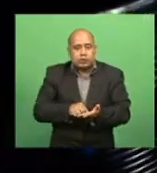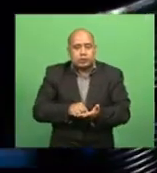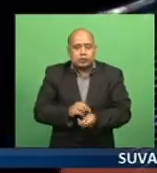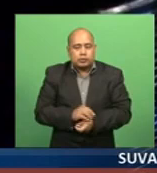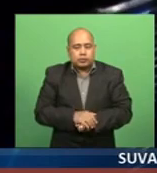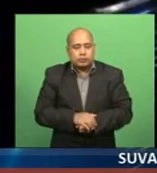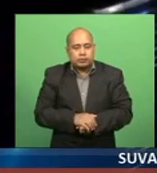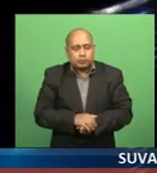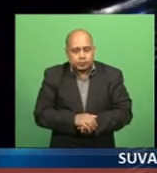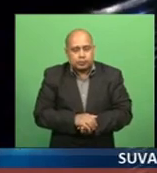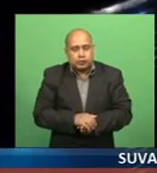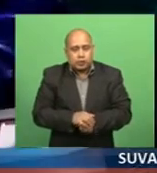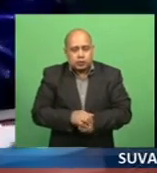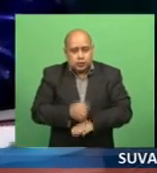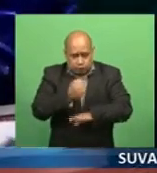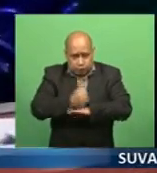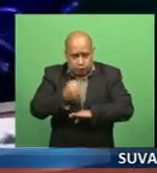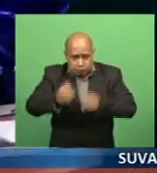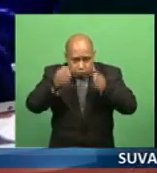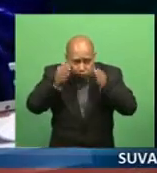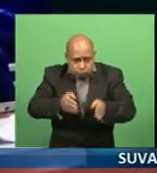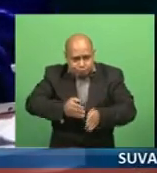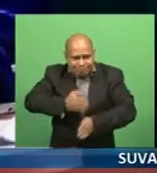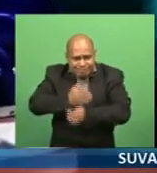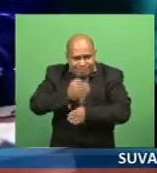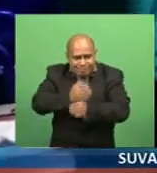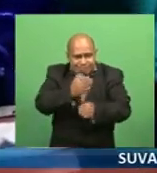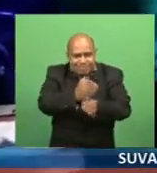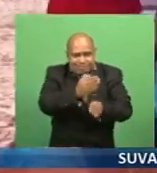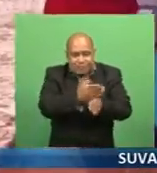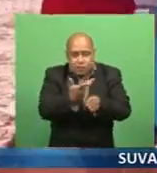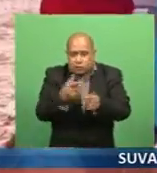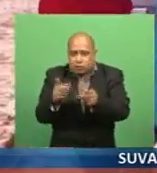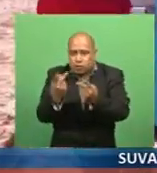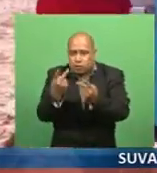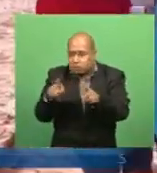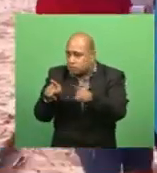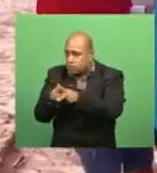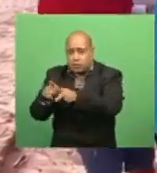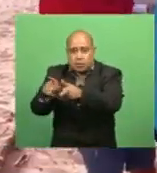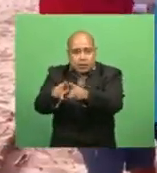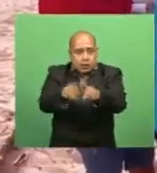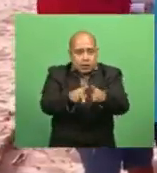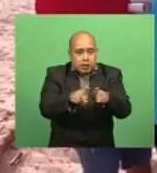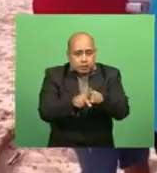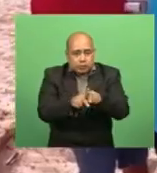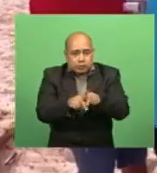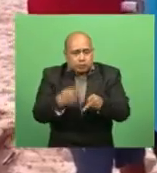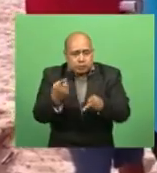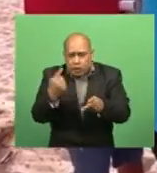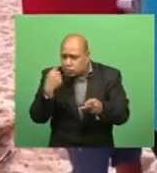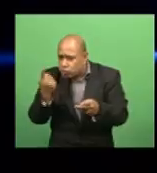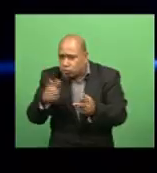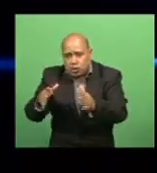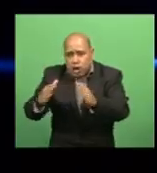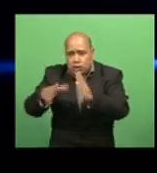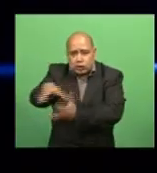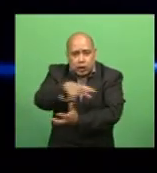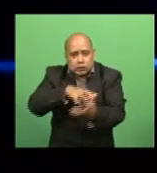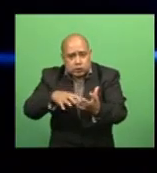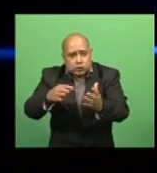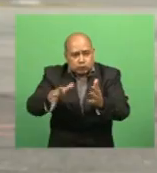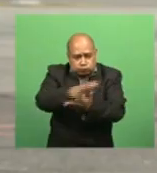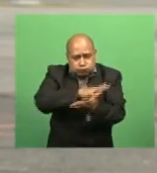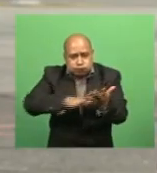government is working closely with relevant stakeholders to help affected Fijians back on track. The focus is on the